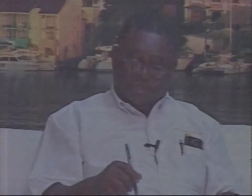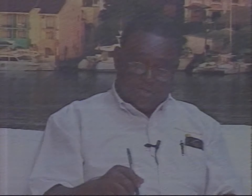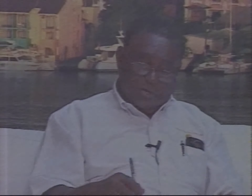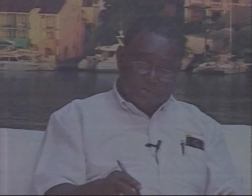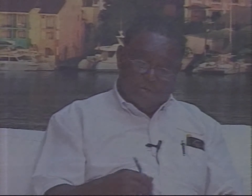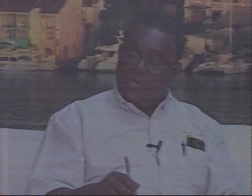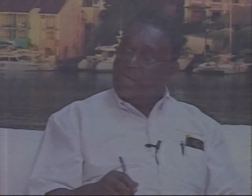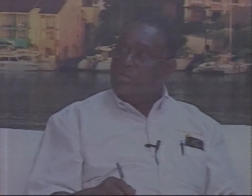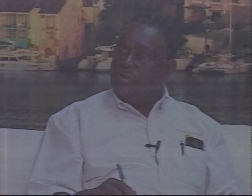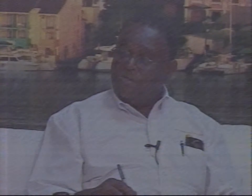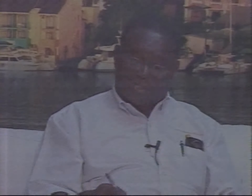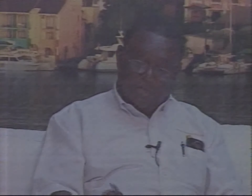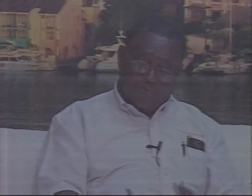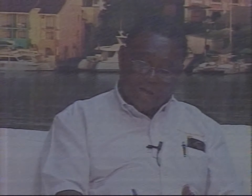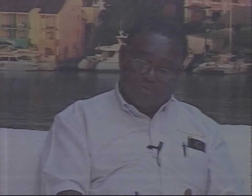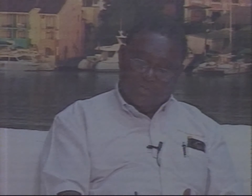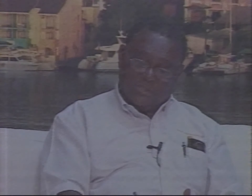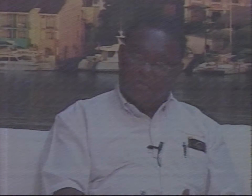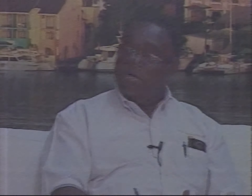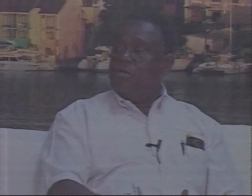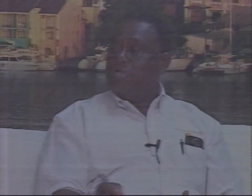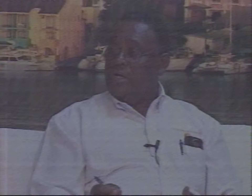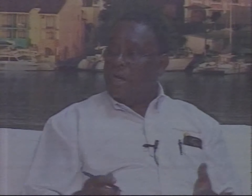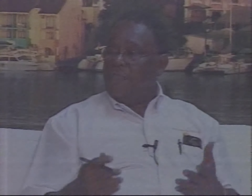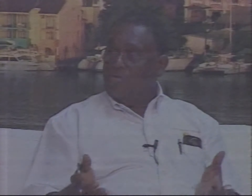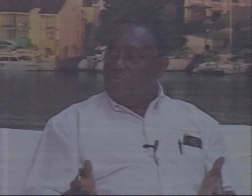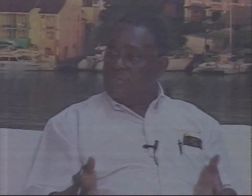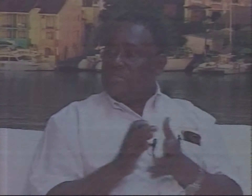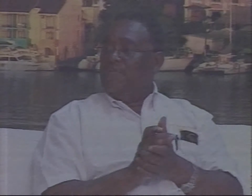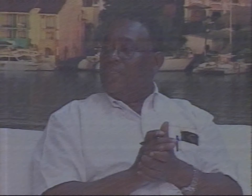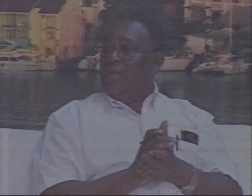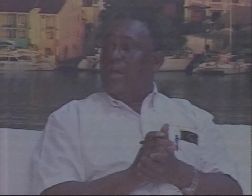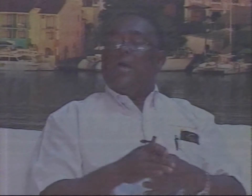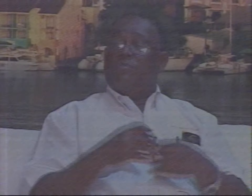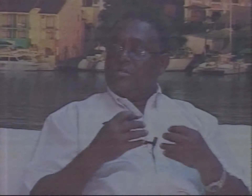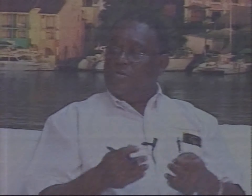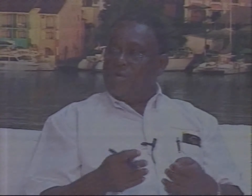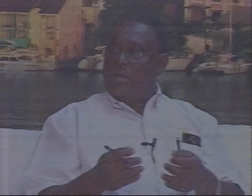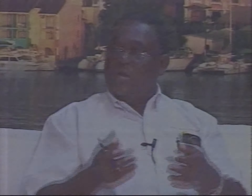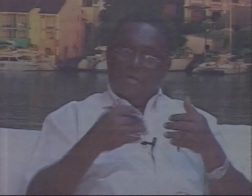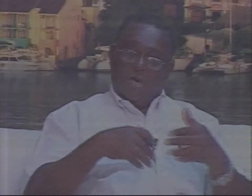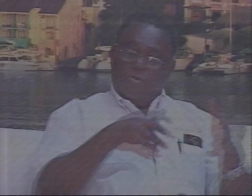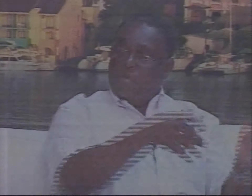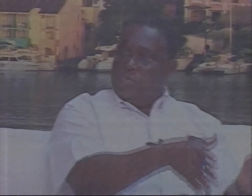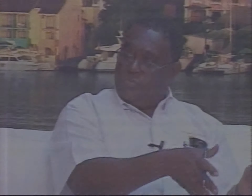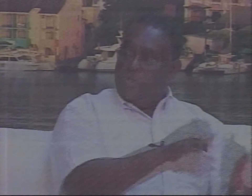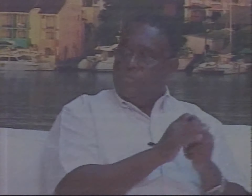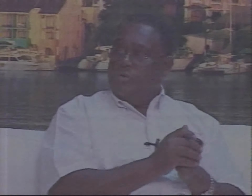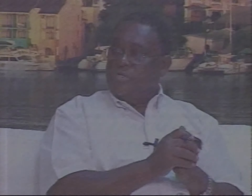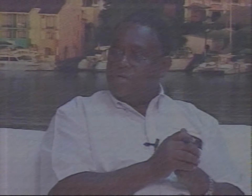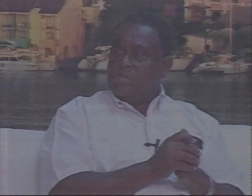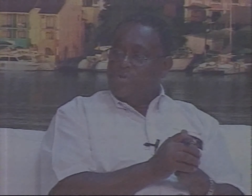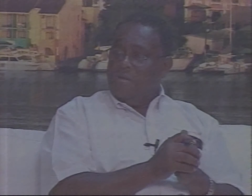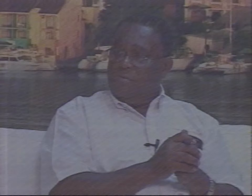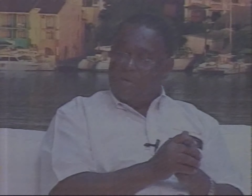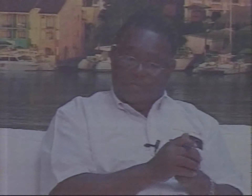register, you'll indicate your interest. If you're agro-processor, you'll take off agro-processing. Mm-hmm. And we will say, okay, now we know this